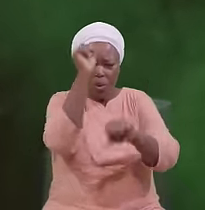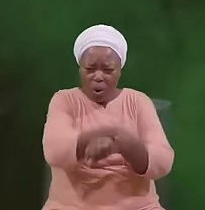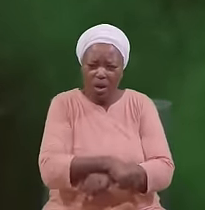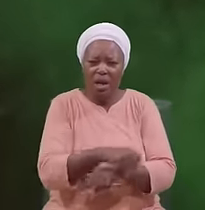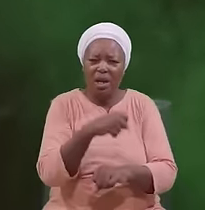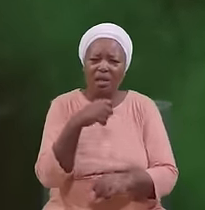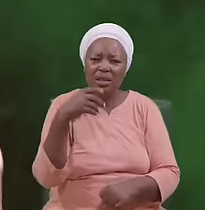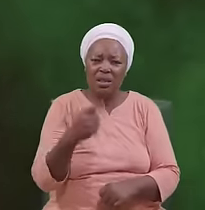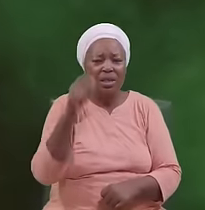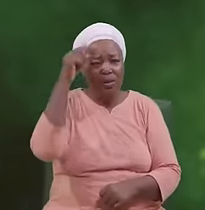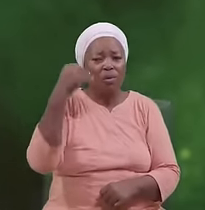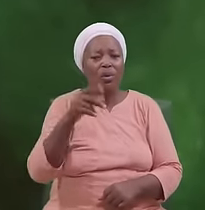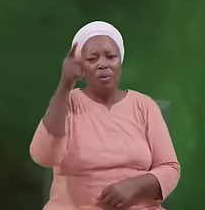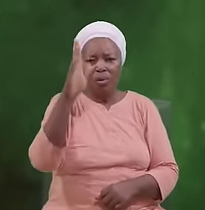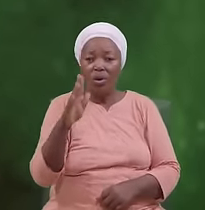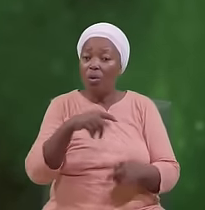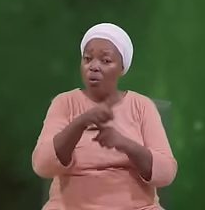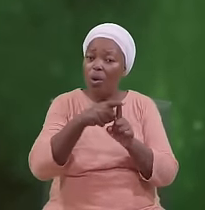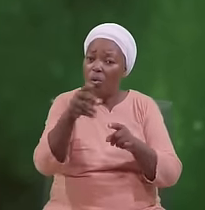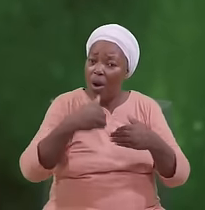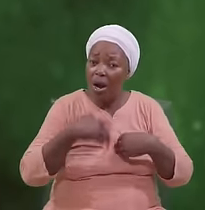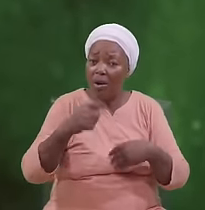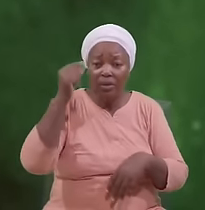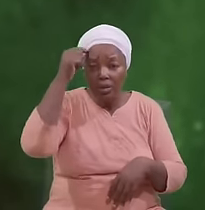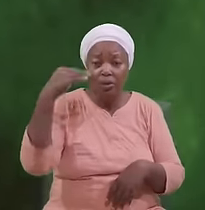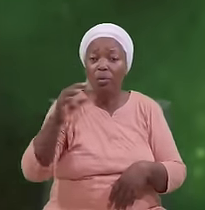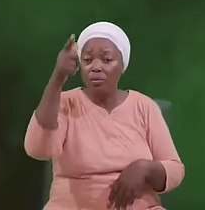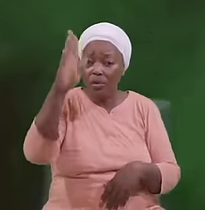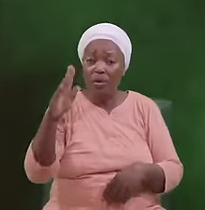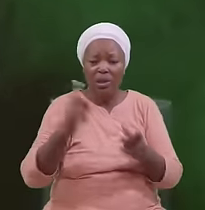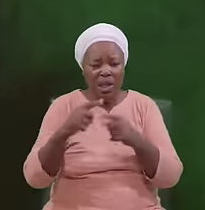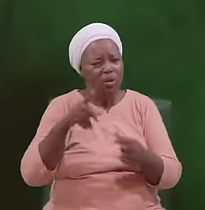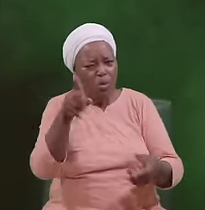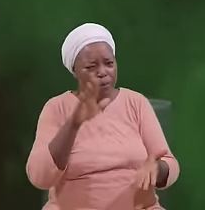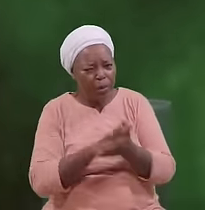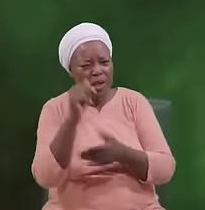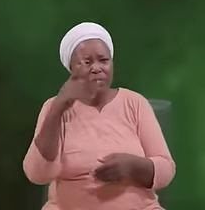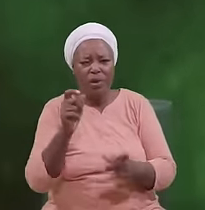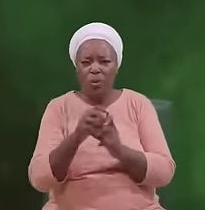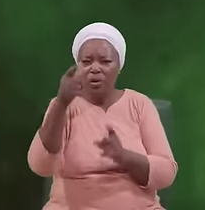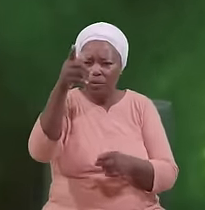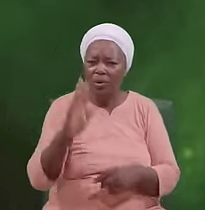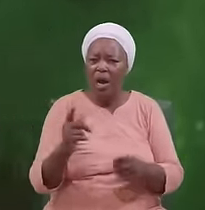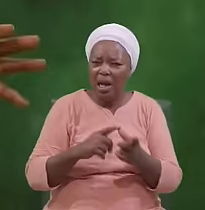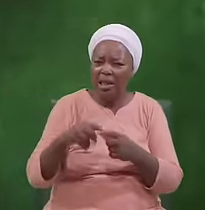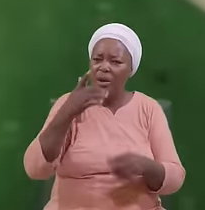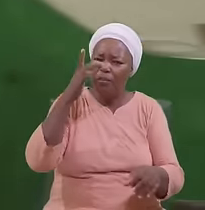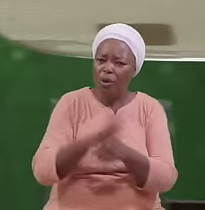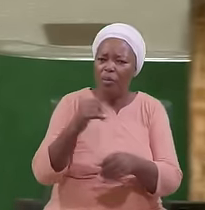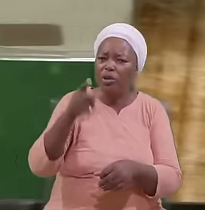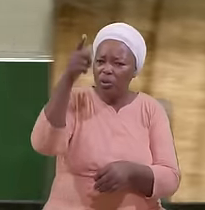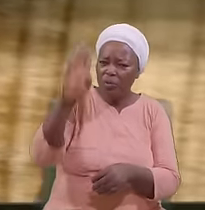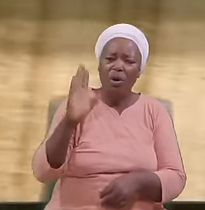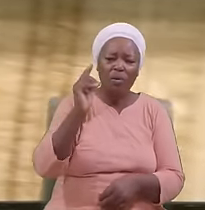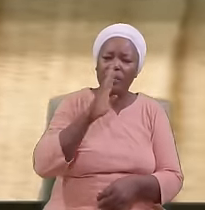the thought of God. When you have the thought of God, you believe the word of God, and the promise of God